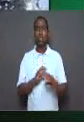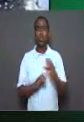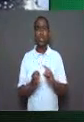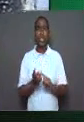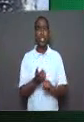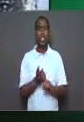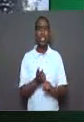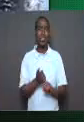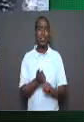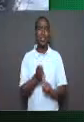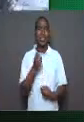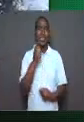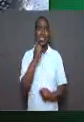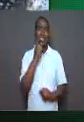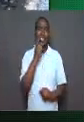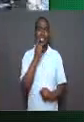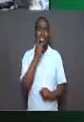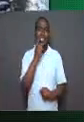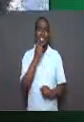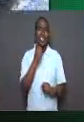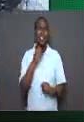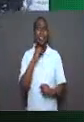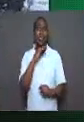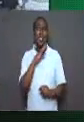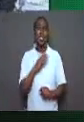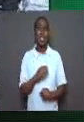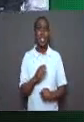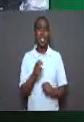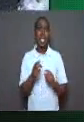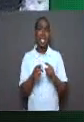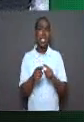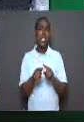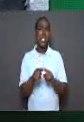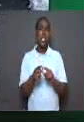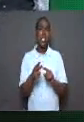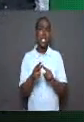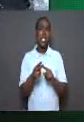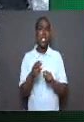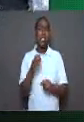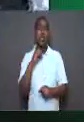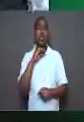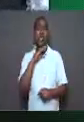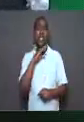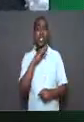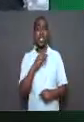It stains the teeth, fingernails, and lung tissue.